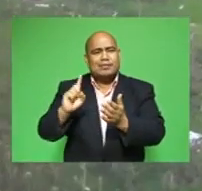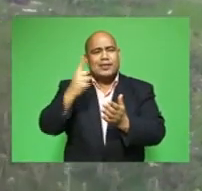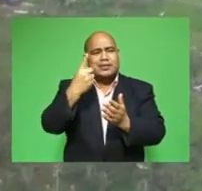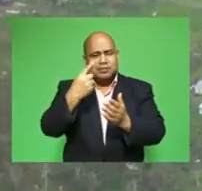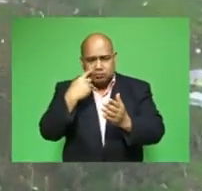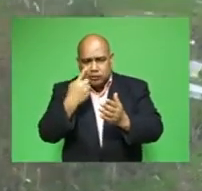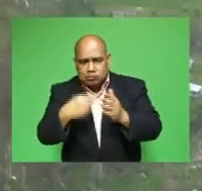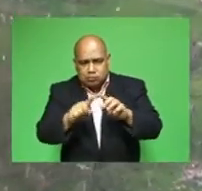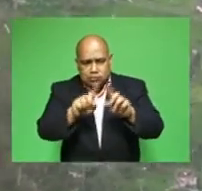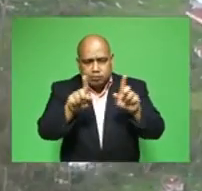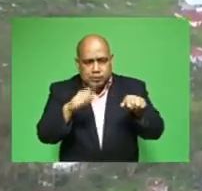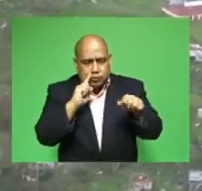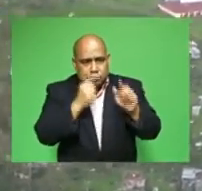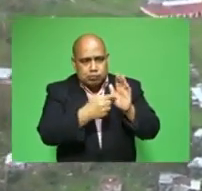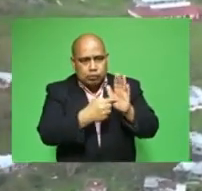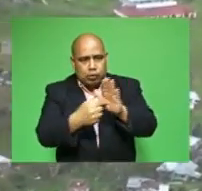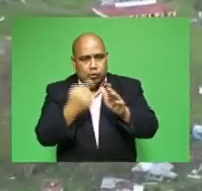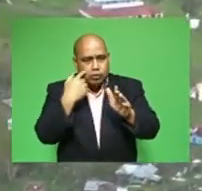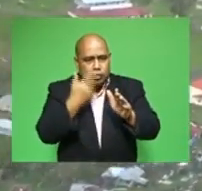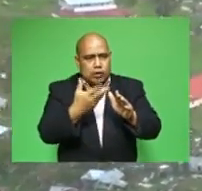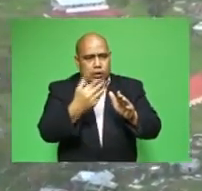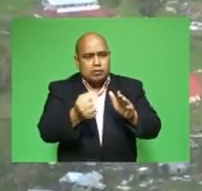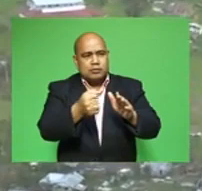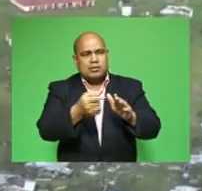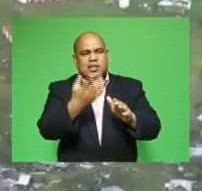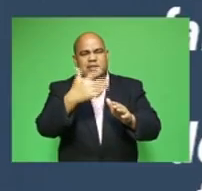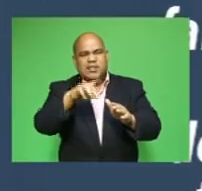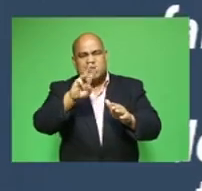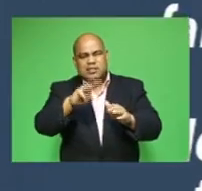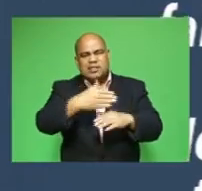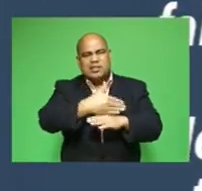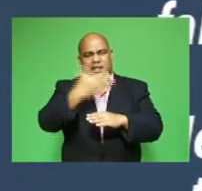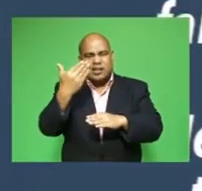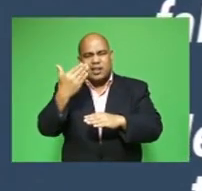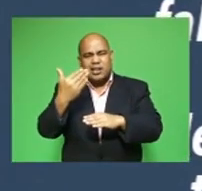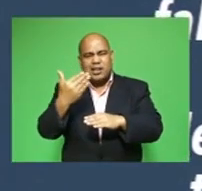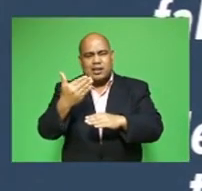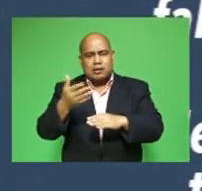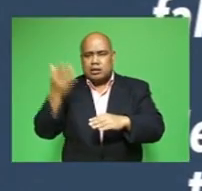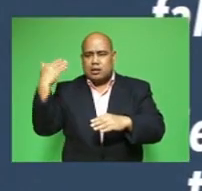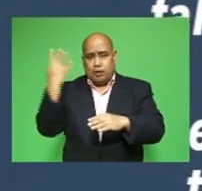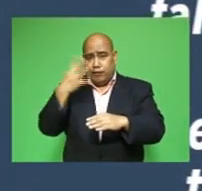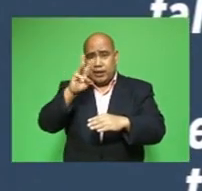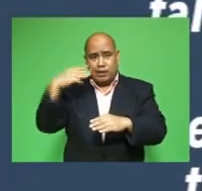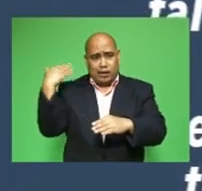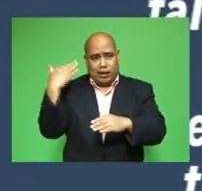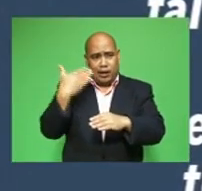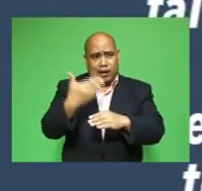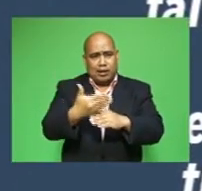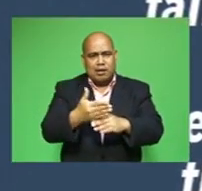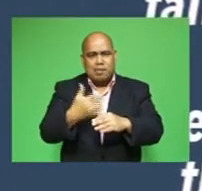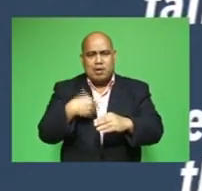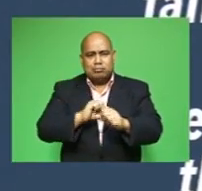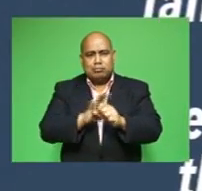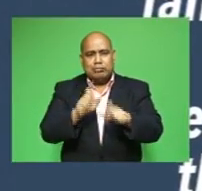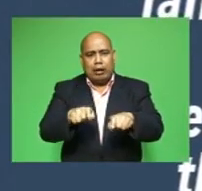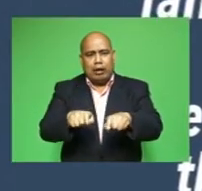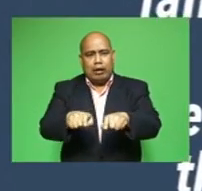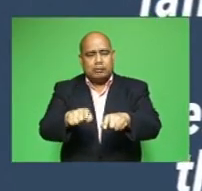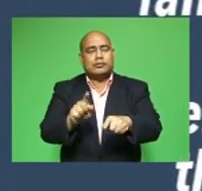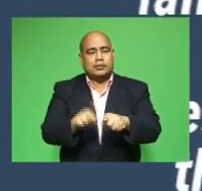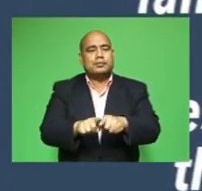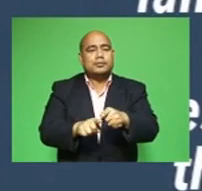43 days removed from the last confirmed case, Bainimarama highlighted that it's clear the pandemic's economic fallout is far